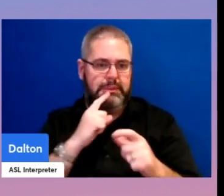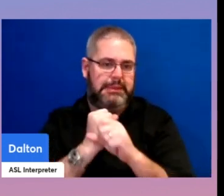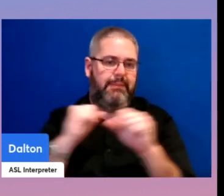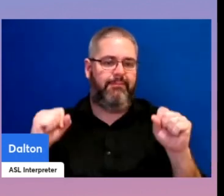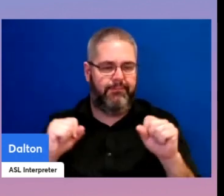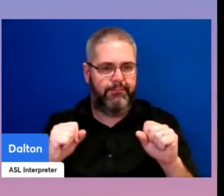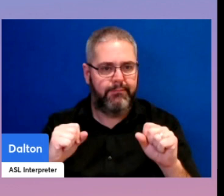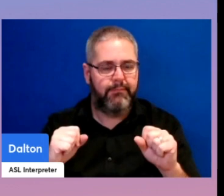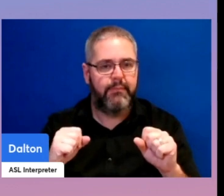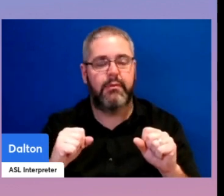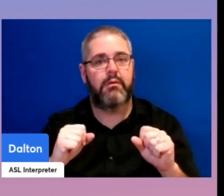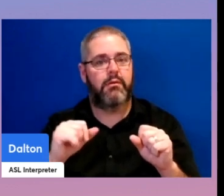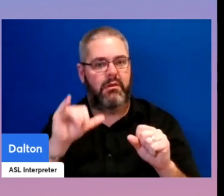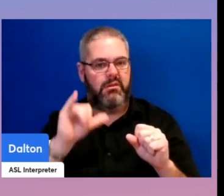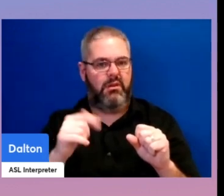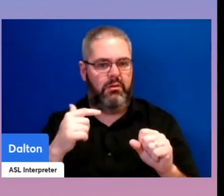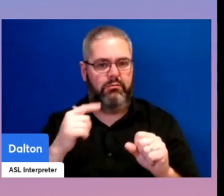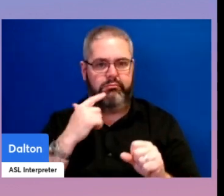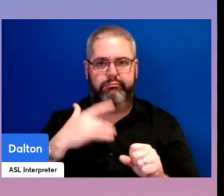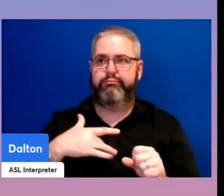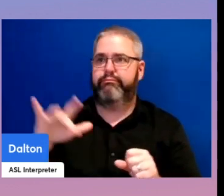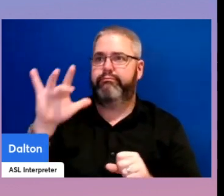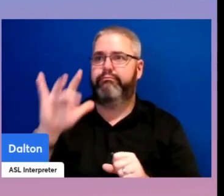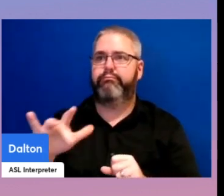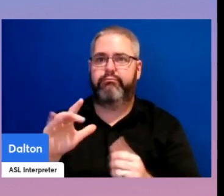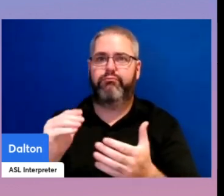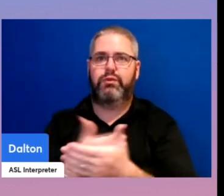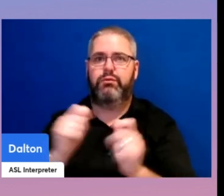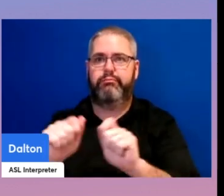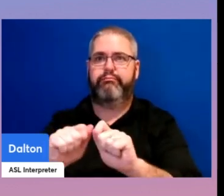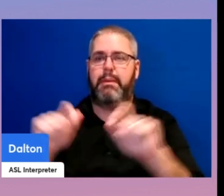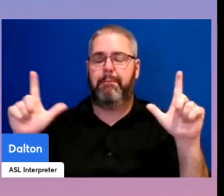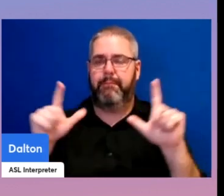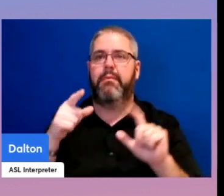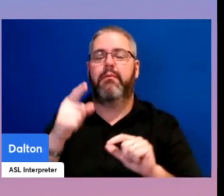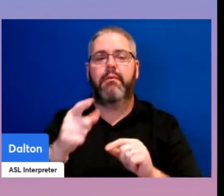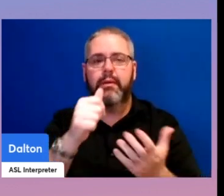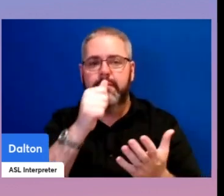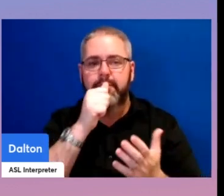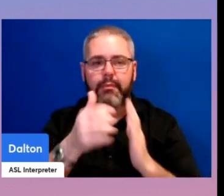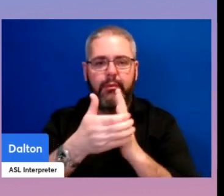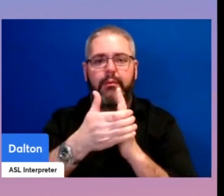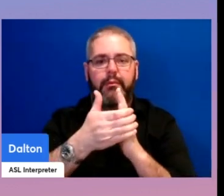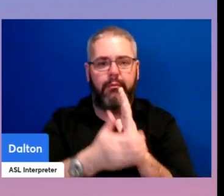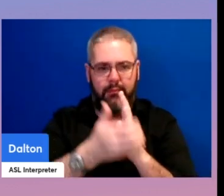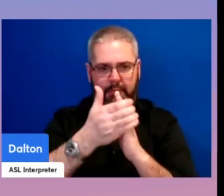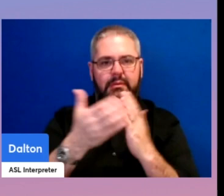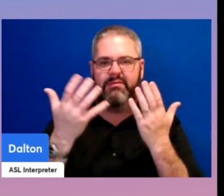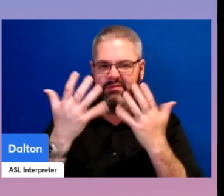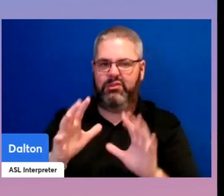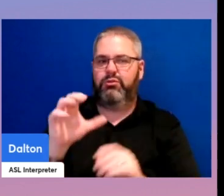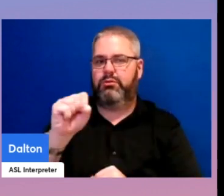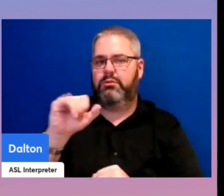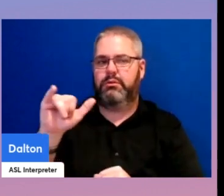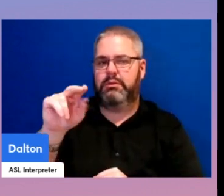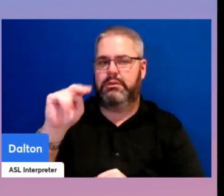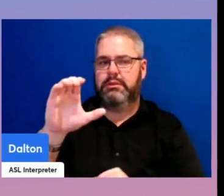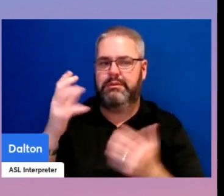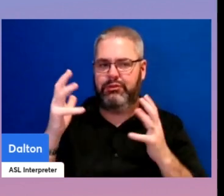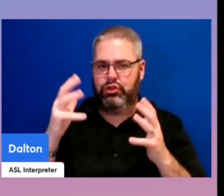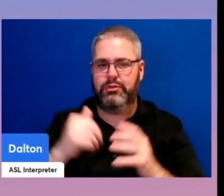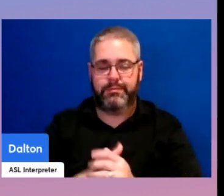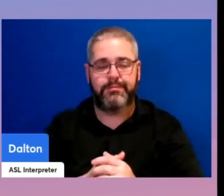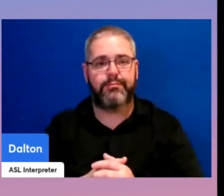And as I just refreshed, this secret has automatically been synced here. If you look at the